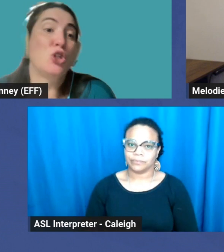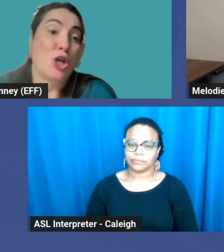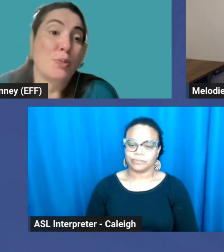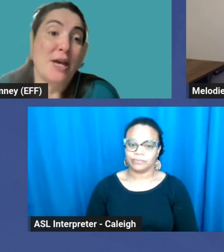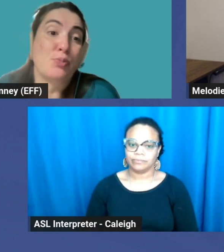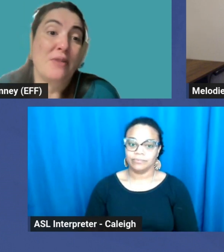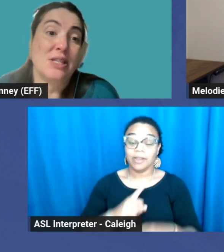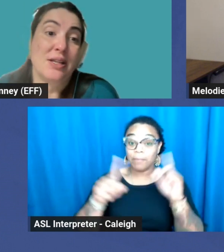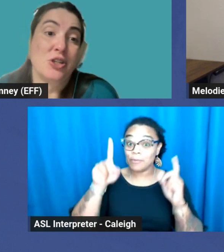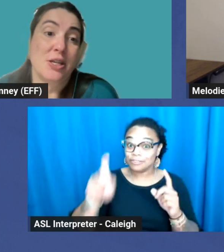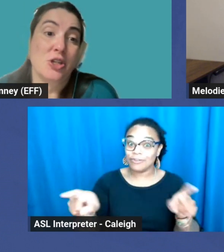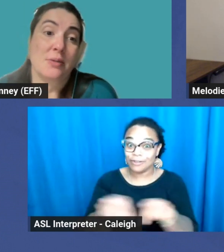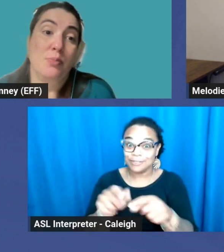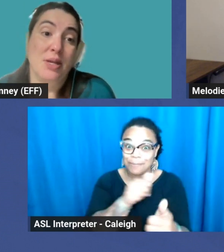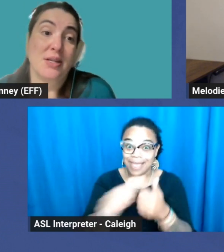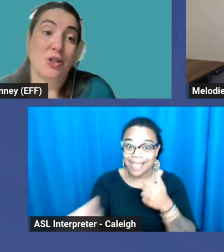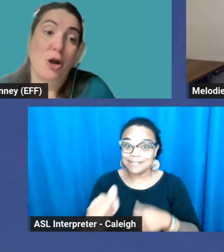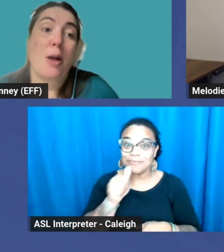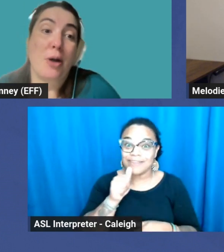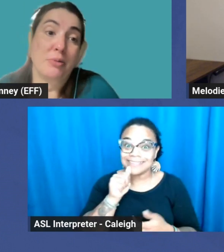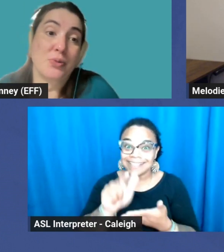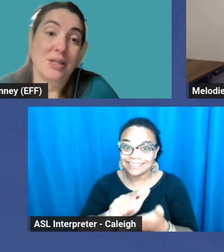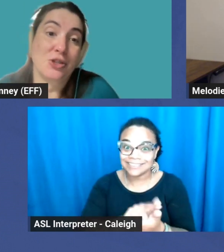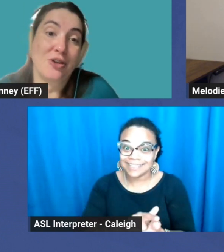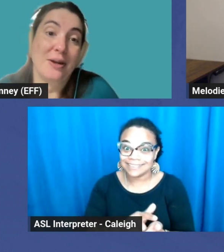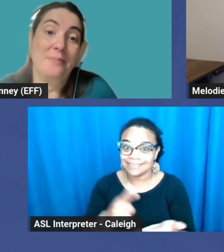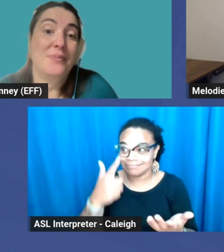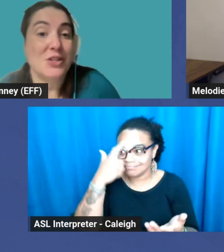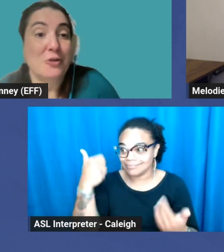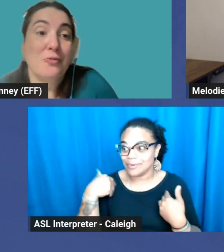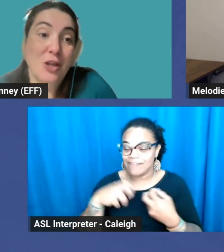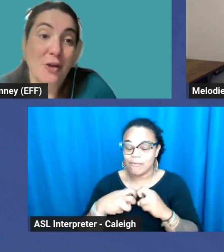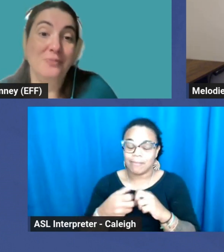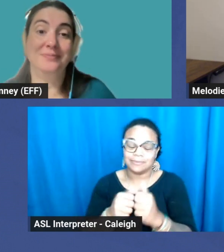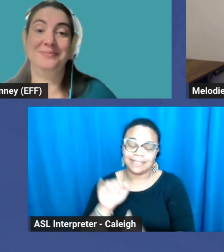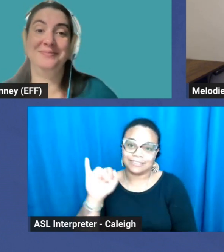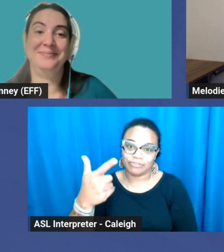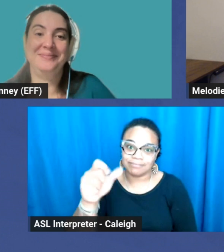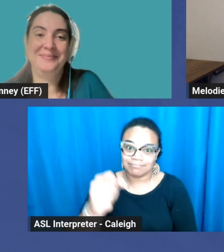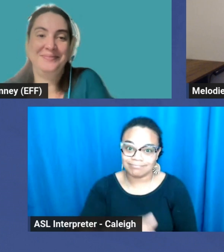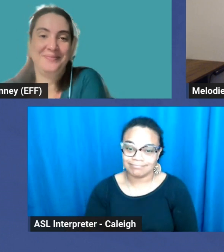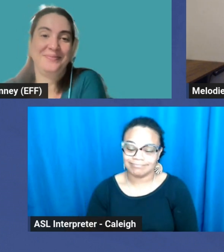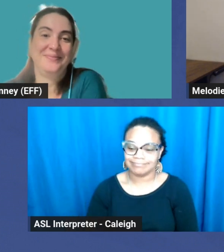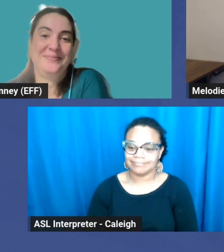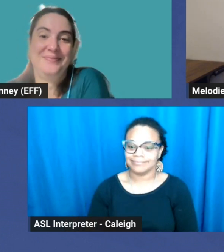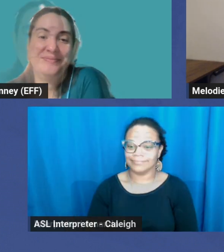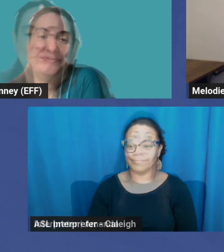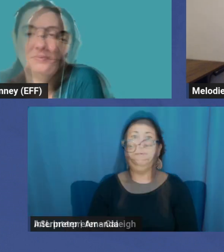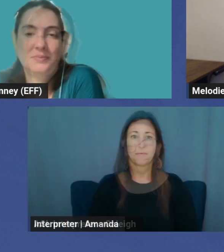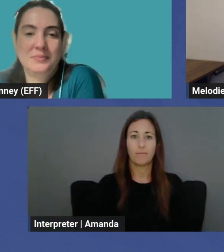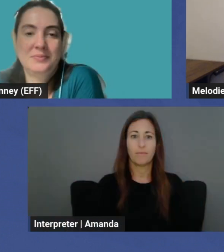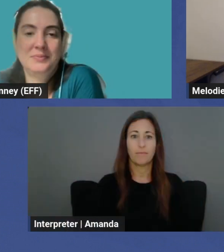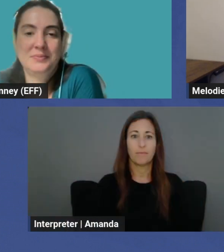But we should also pass privacy legislation because there are problems with Instagram. So, you know.